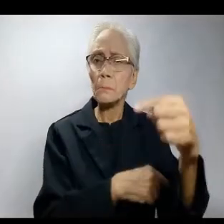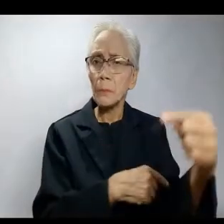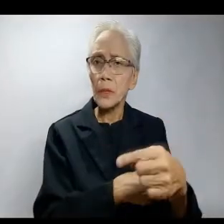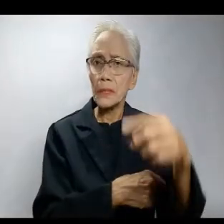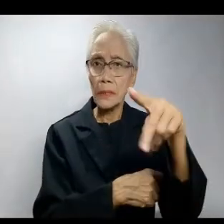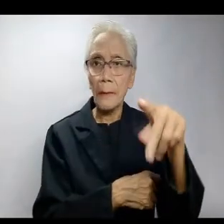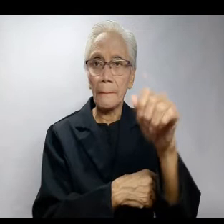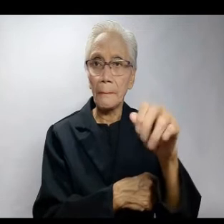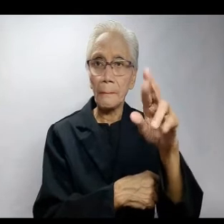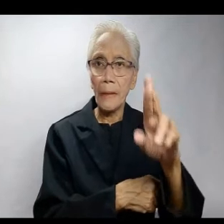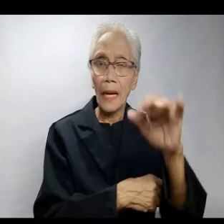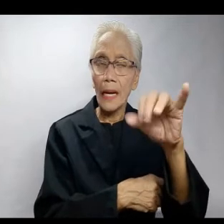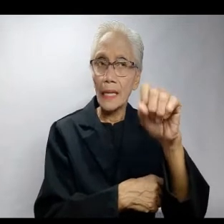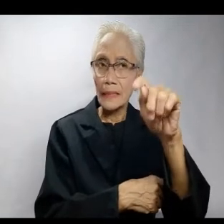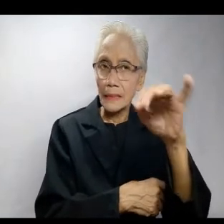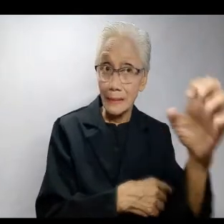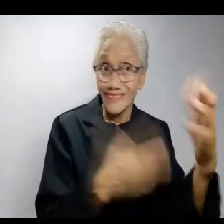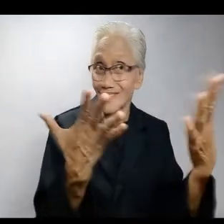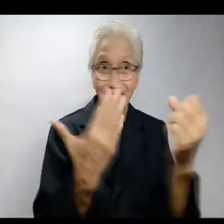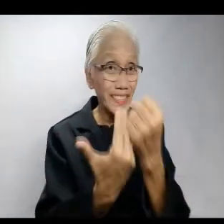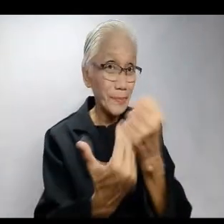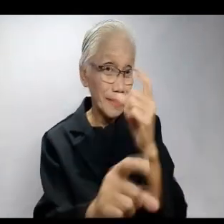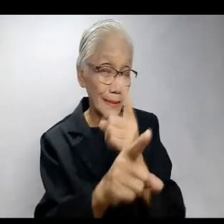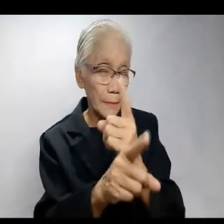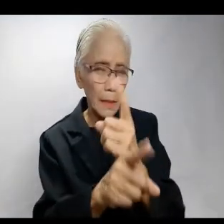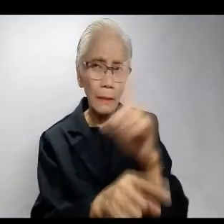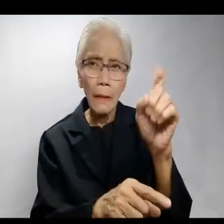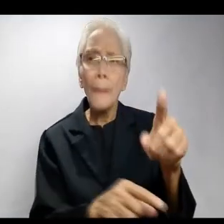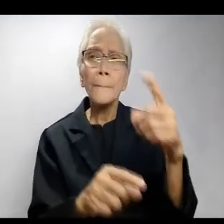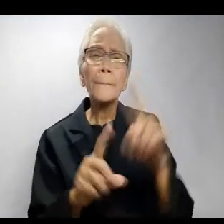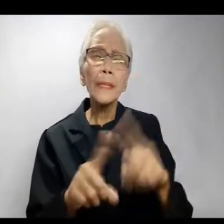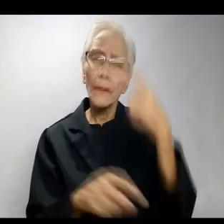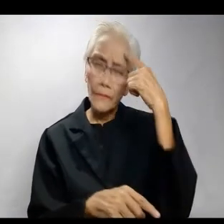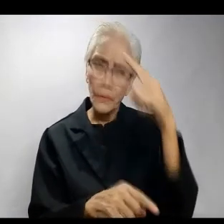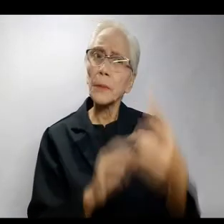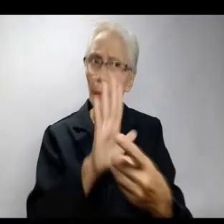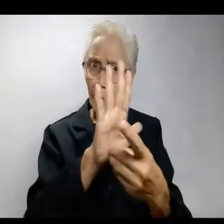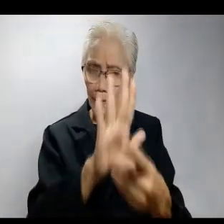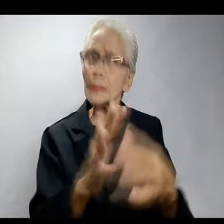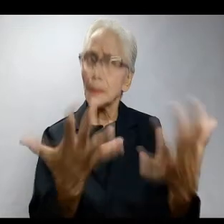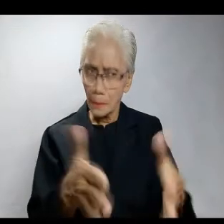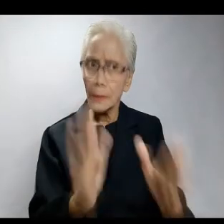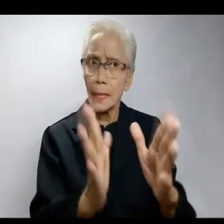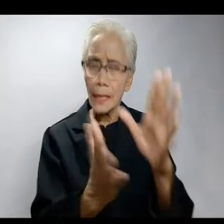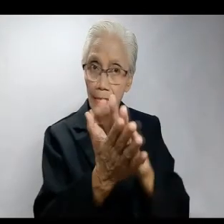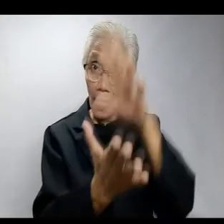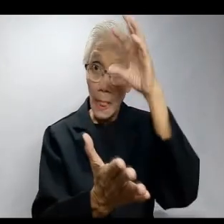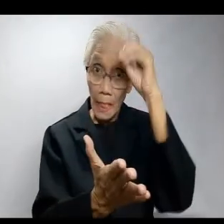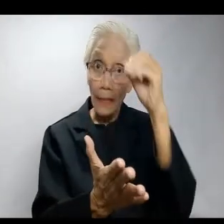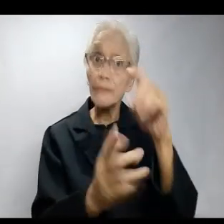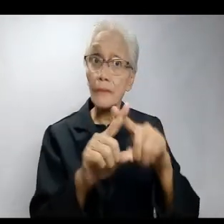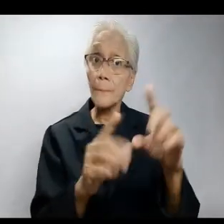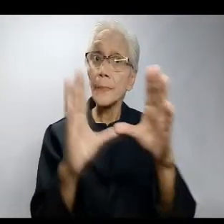a Pharisite. Quite simple, really, don't you think? But for an interesting demonstration, let us